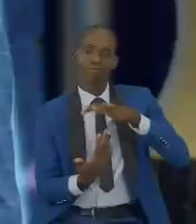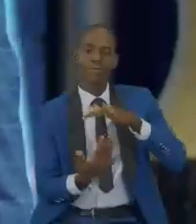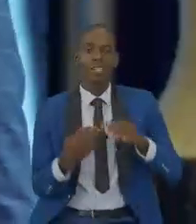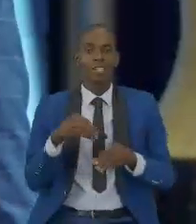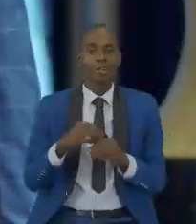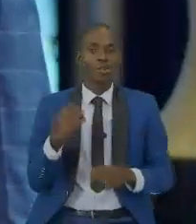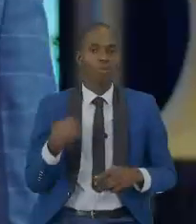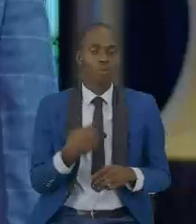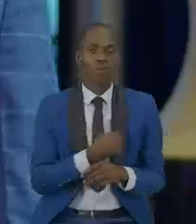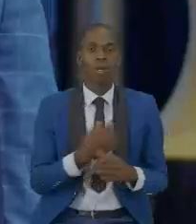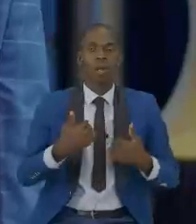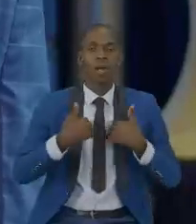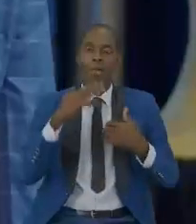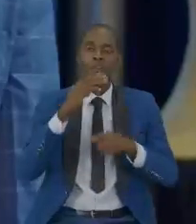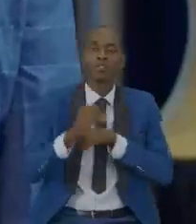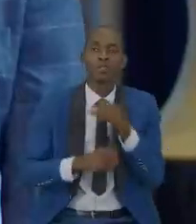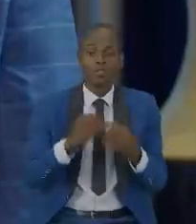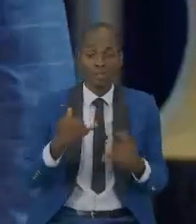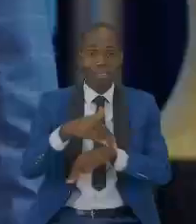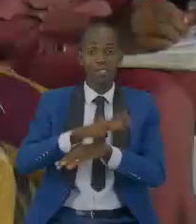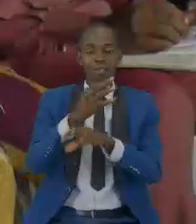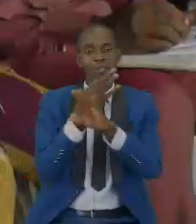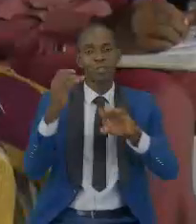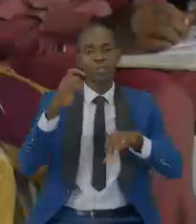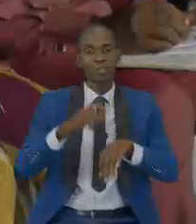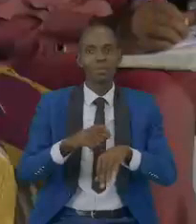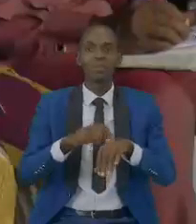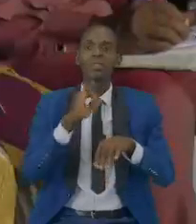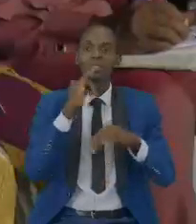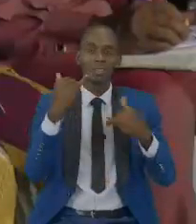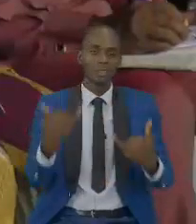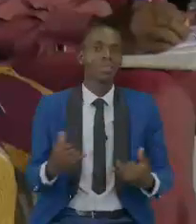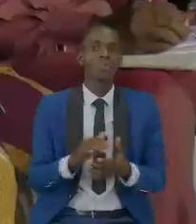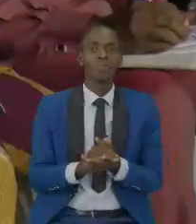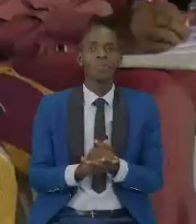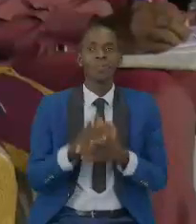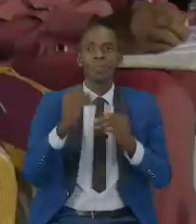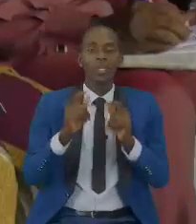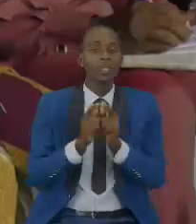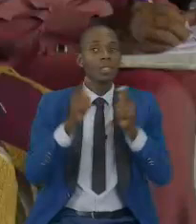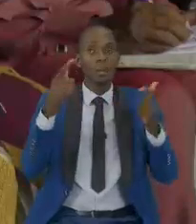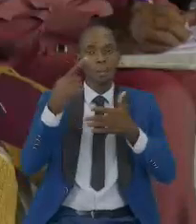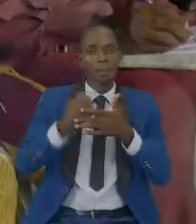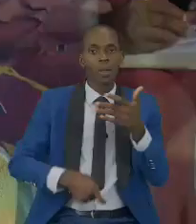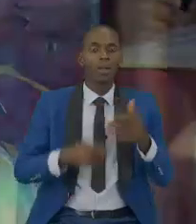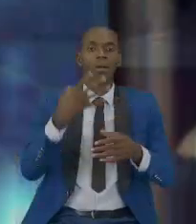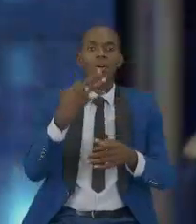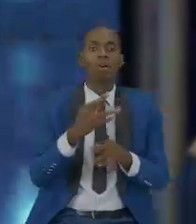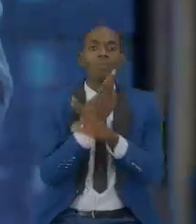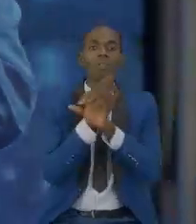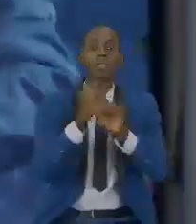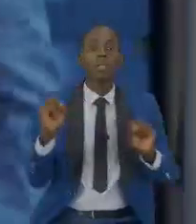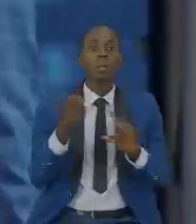suffering. Tonight, your freedom has come. The great price of redemption